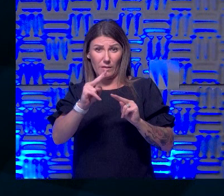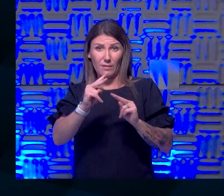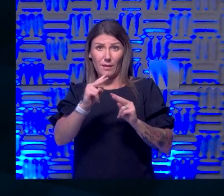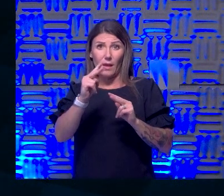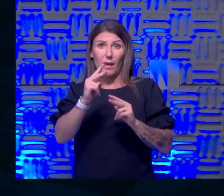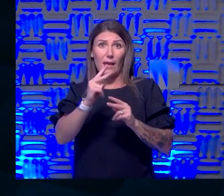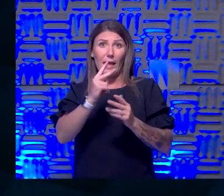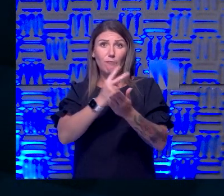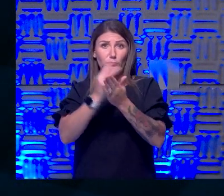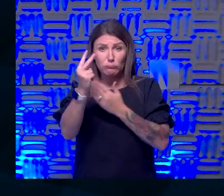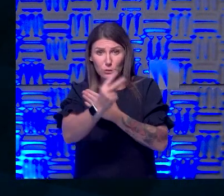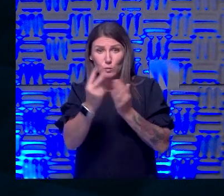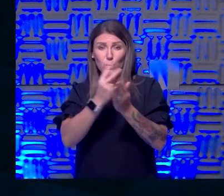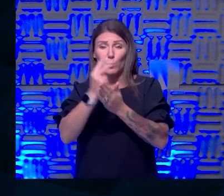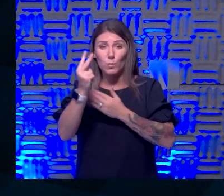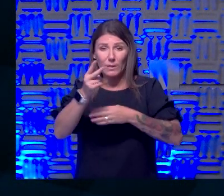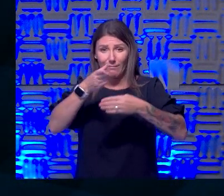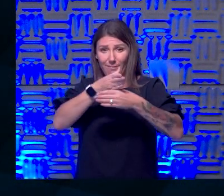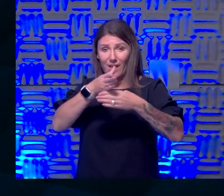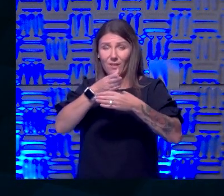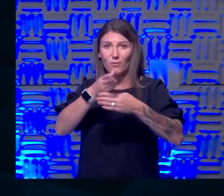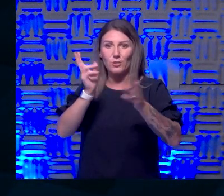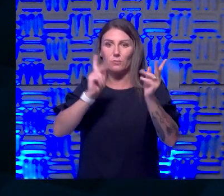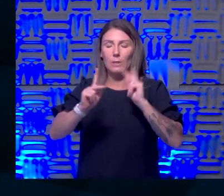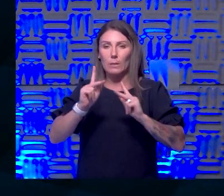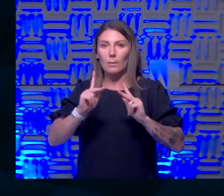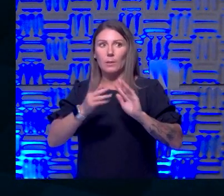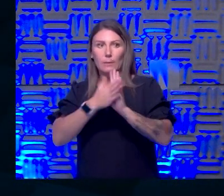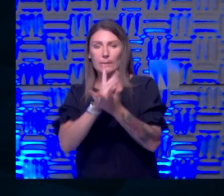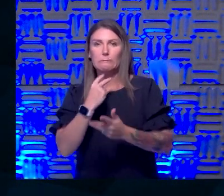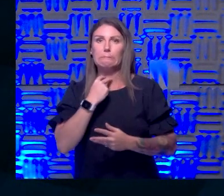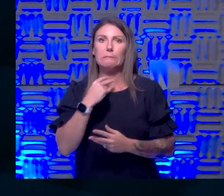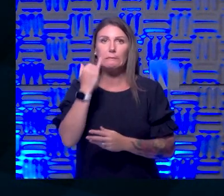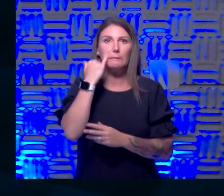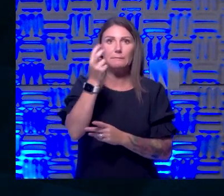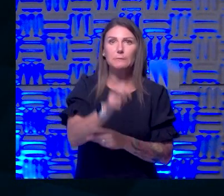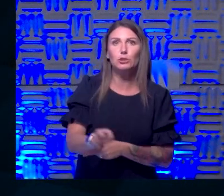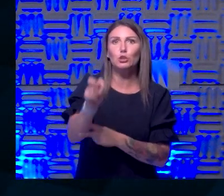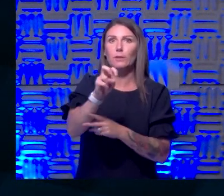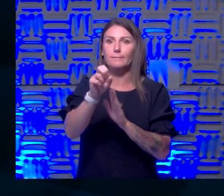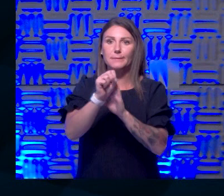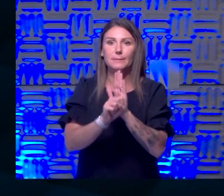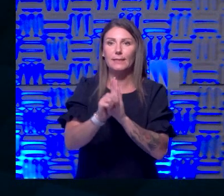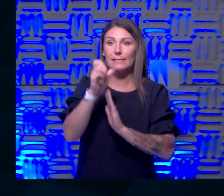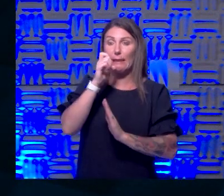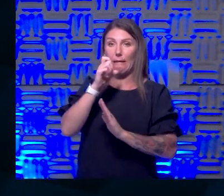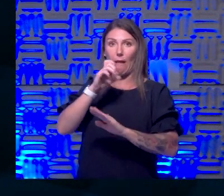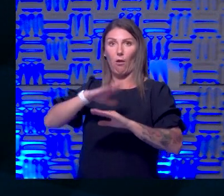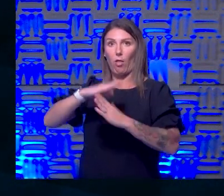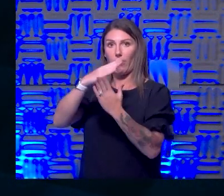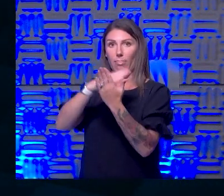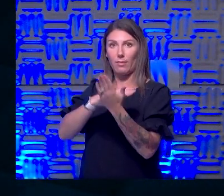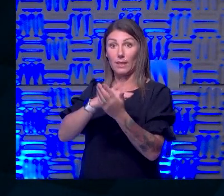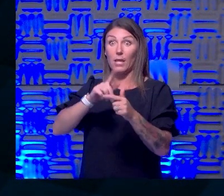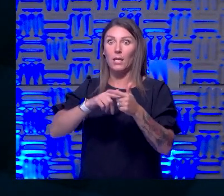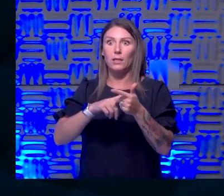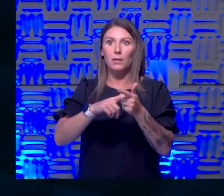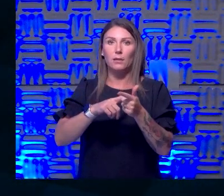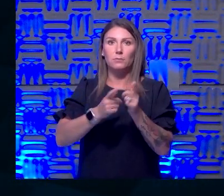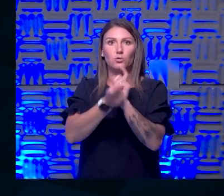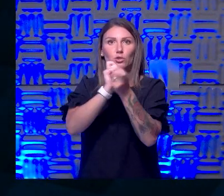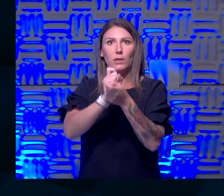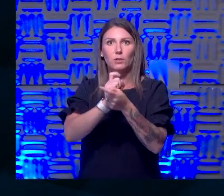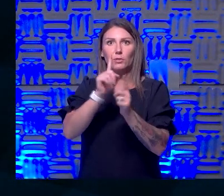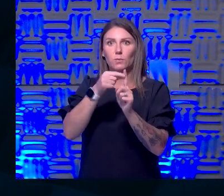average, then it does put people into awkward positions if they travel to a state, for example, that's not on the list, and then it changes when